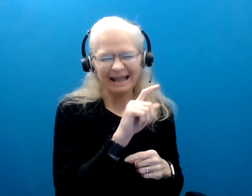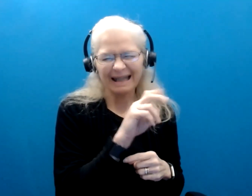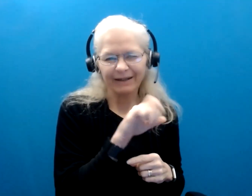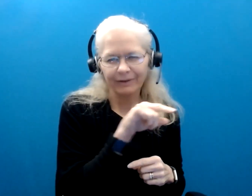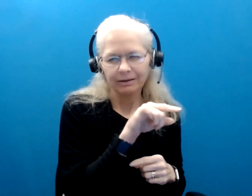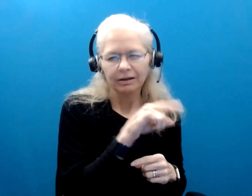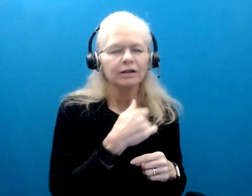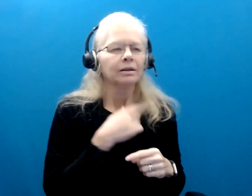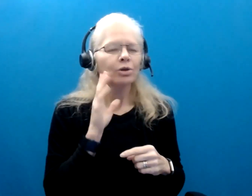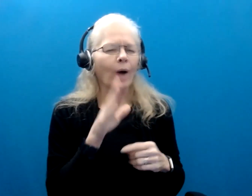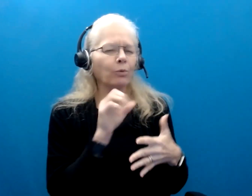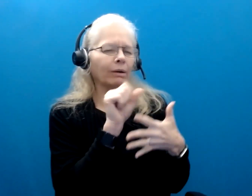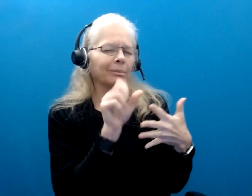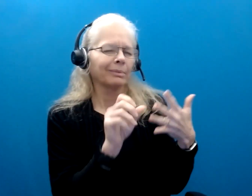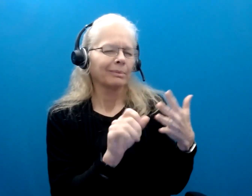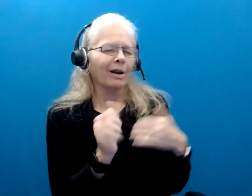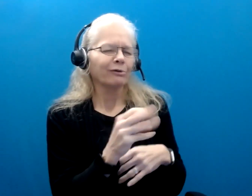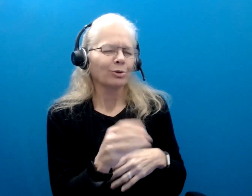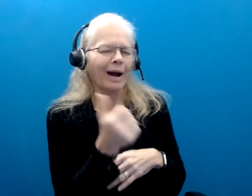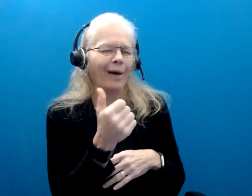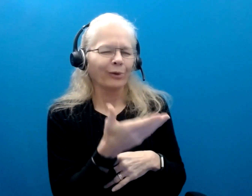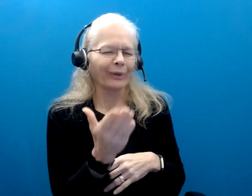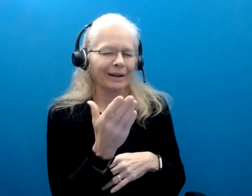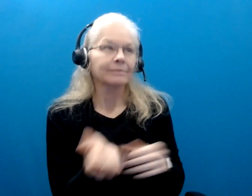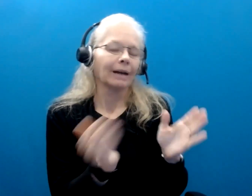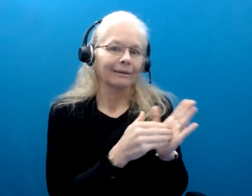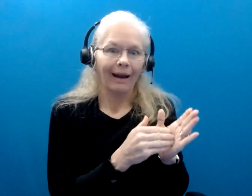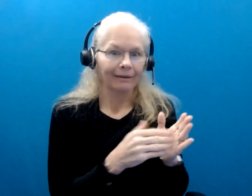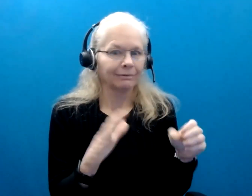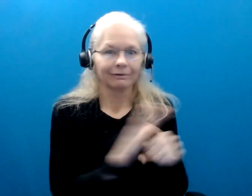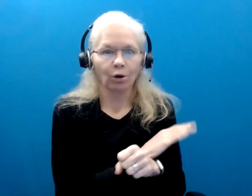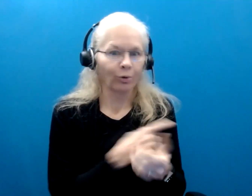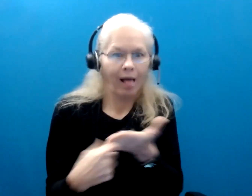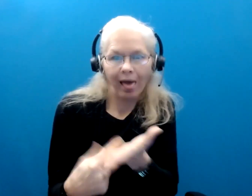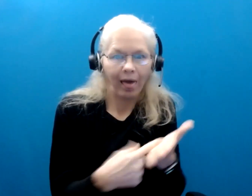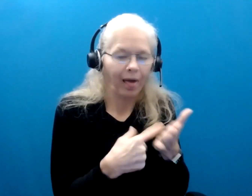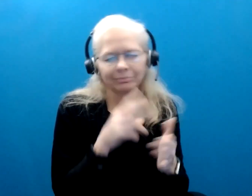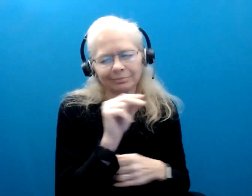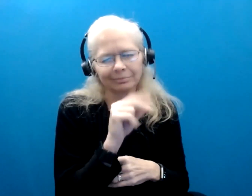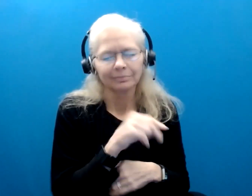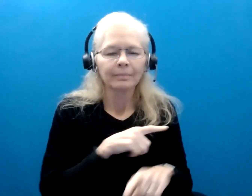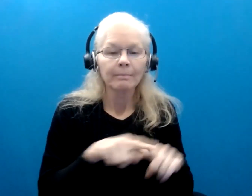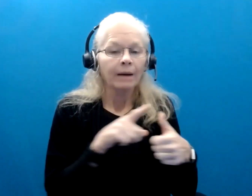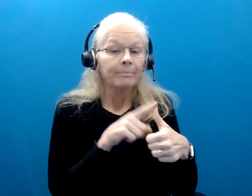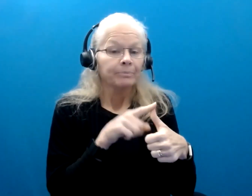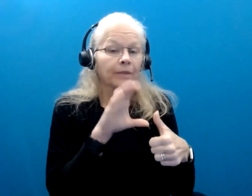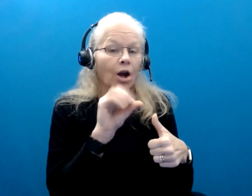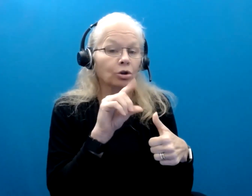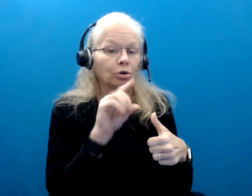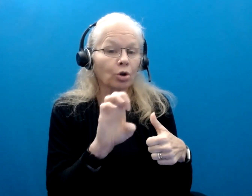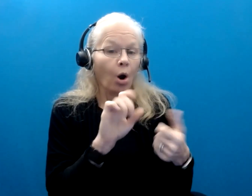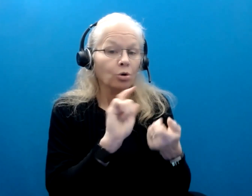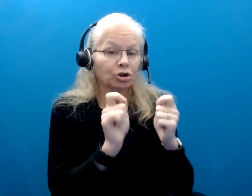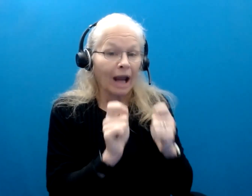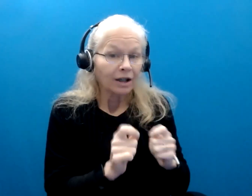important. Again, it's not comprehensive, but the code changes to allow motel and